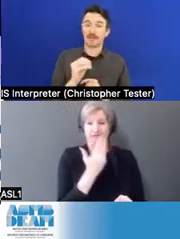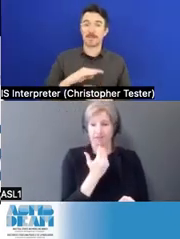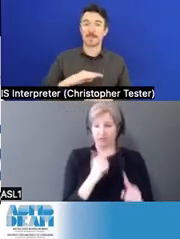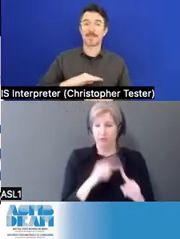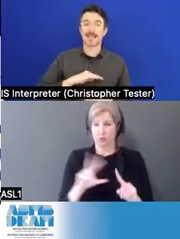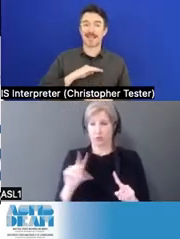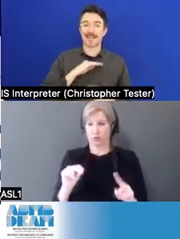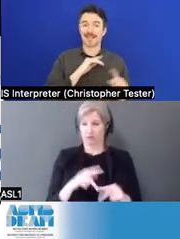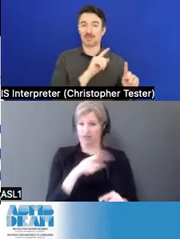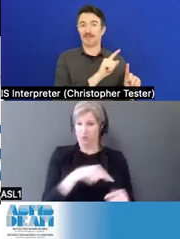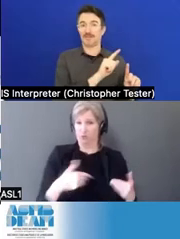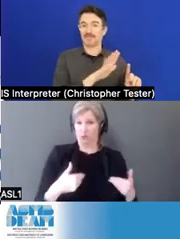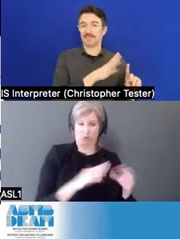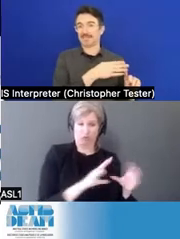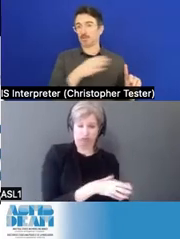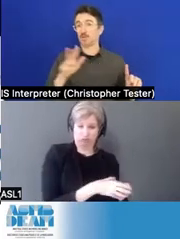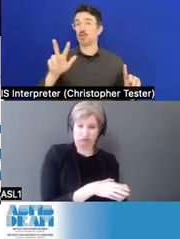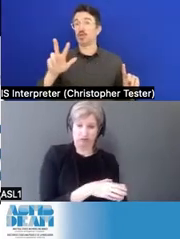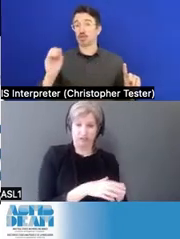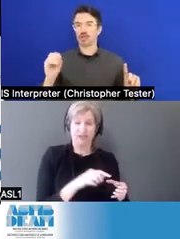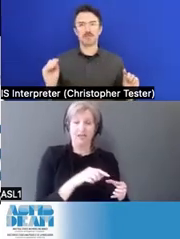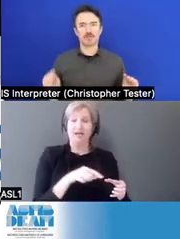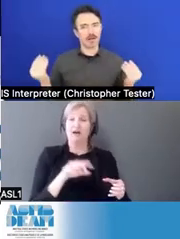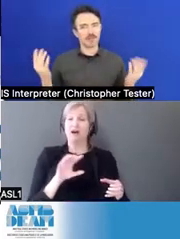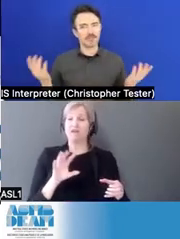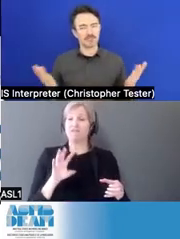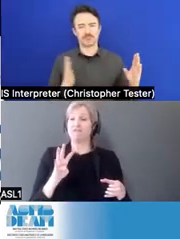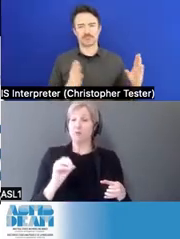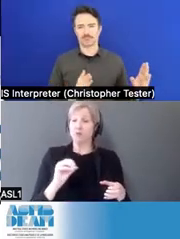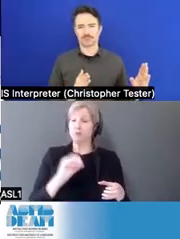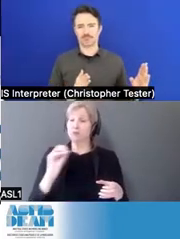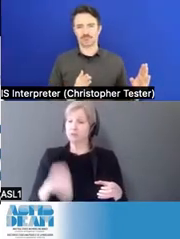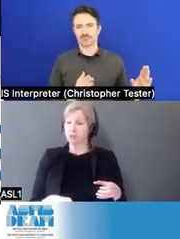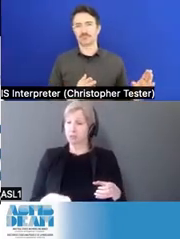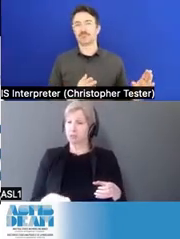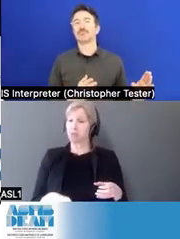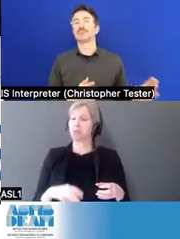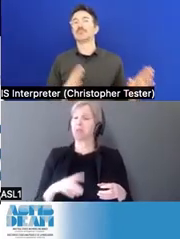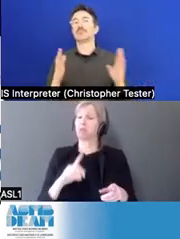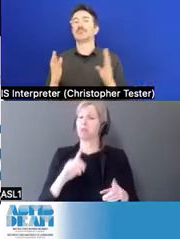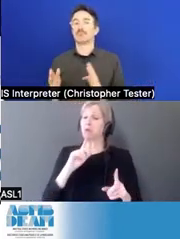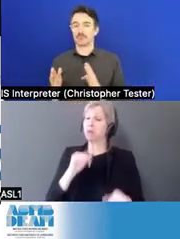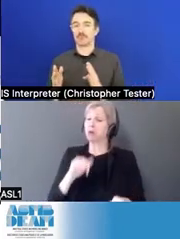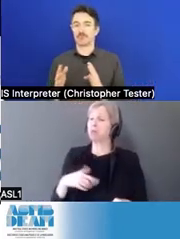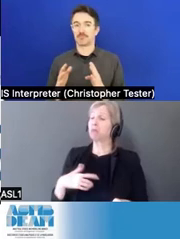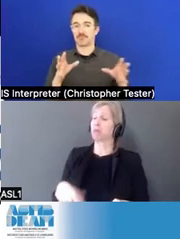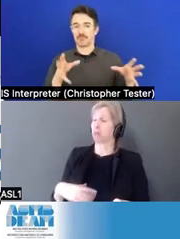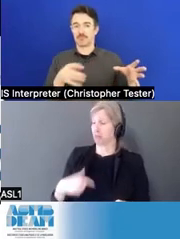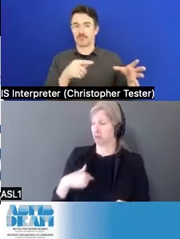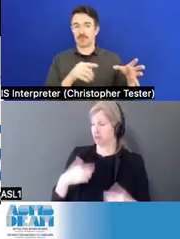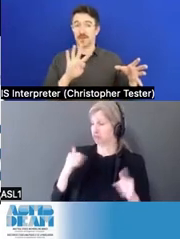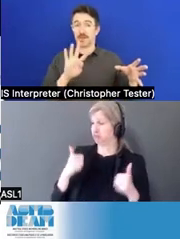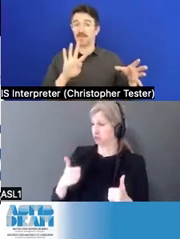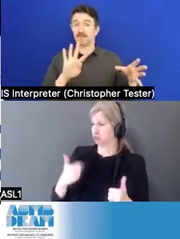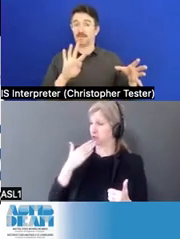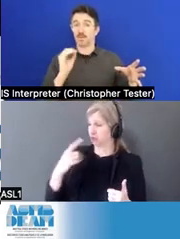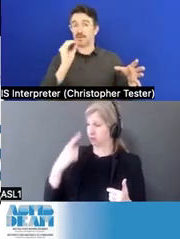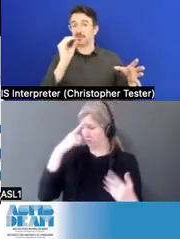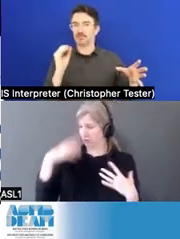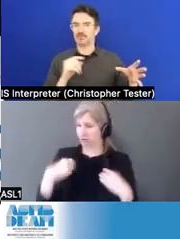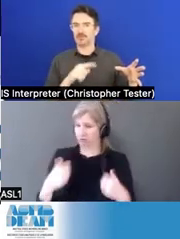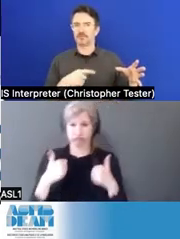And 40% of them reported excellent or very good mental health.